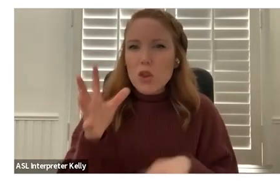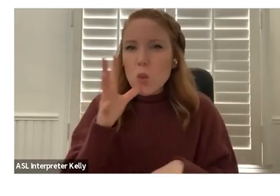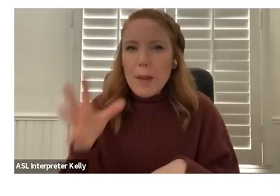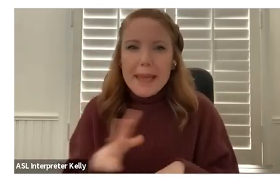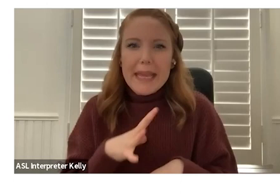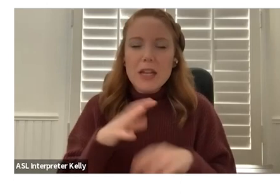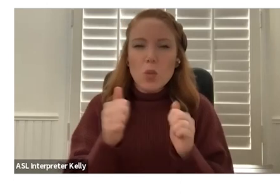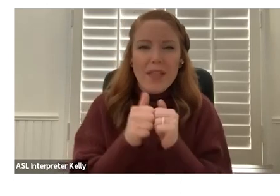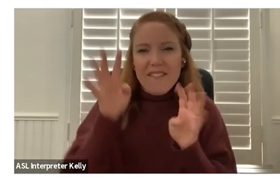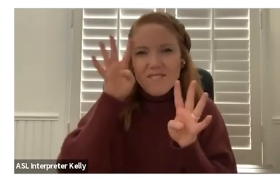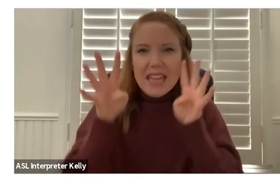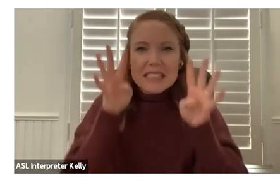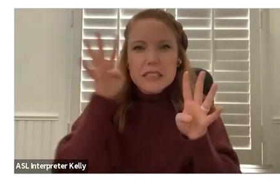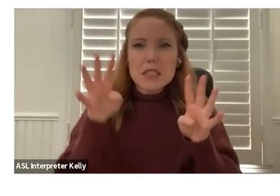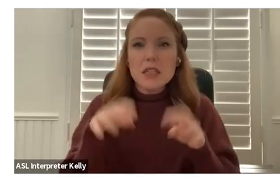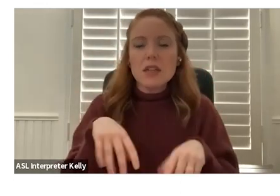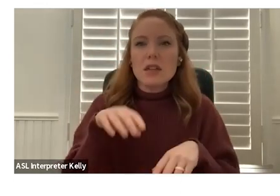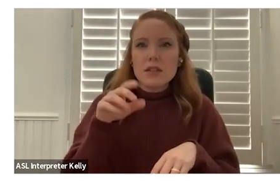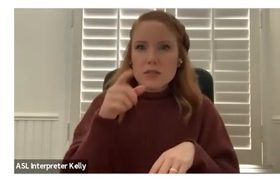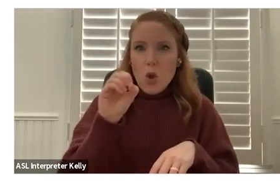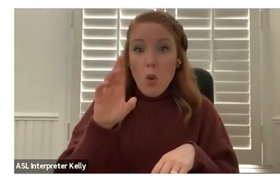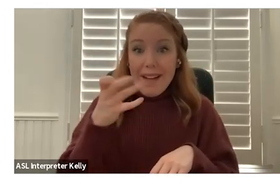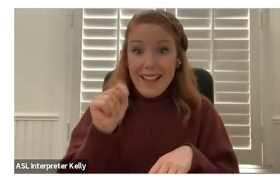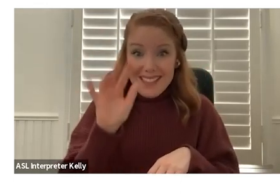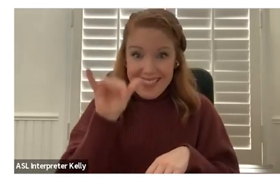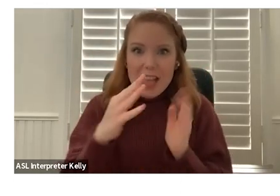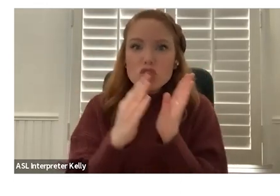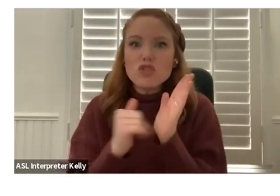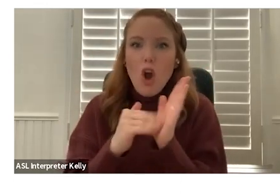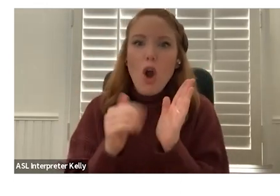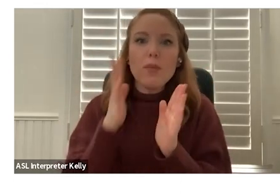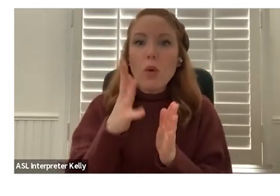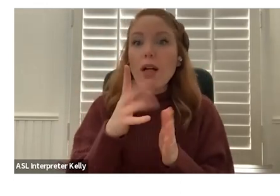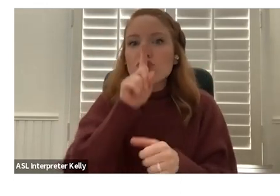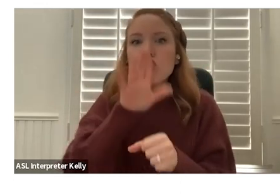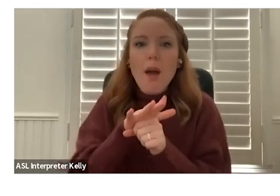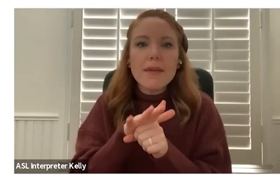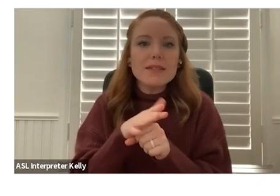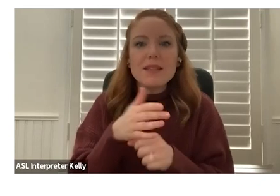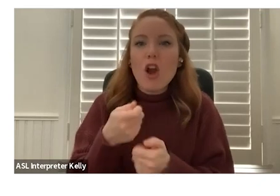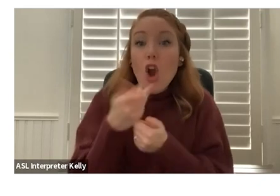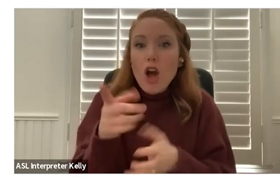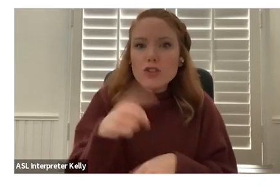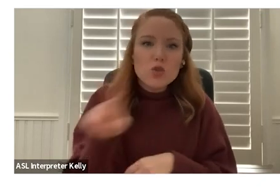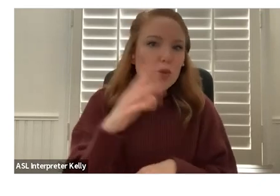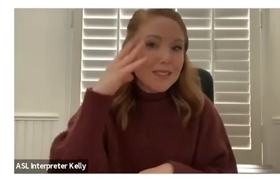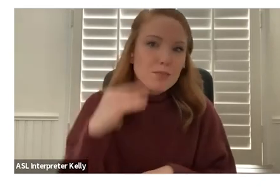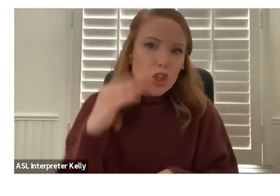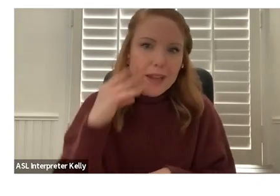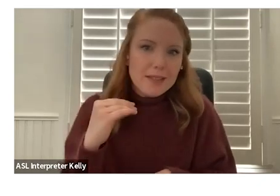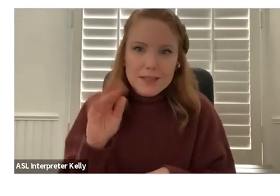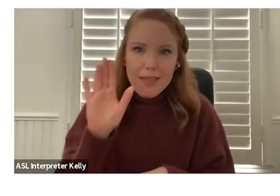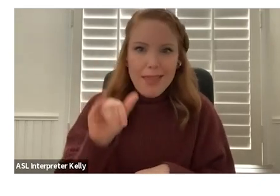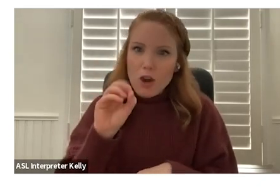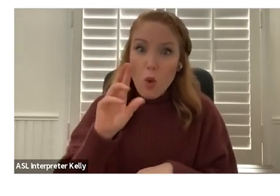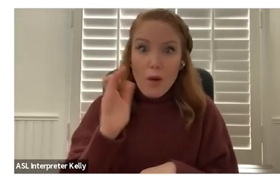So fairy soap, which you can still buy today as a dish soap and many people still use, has this advertisement where a white